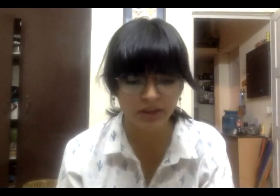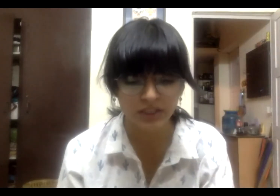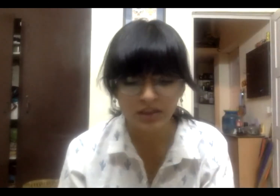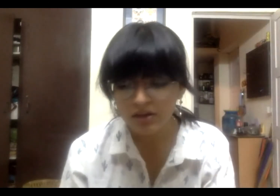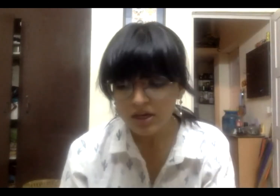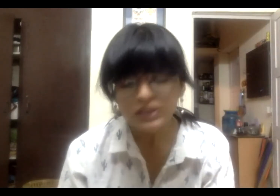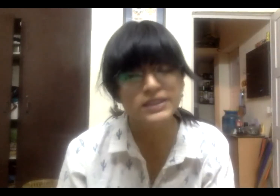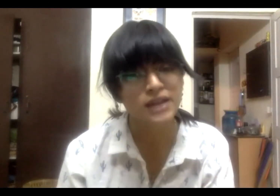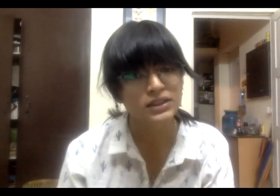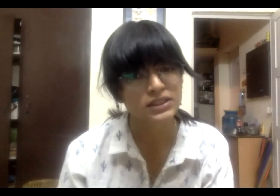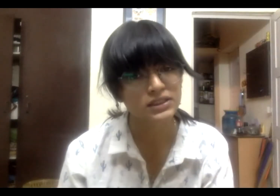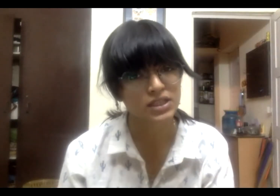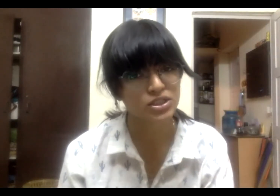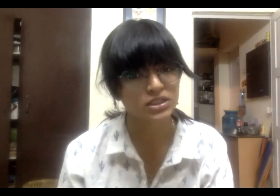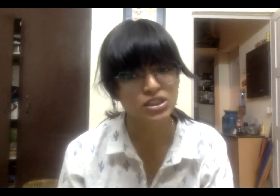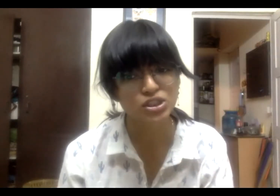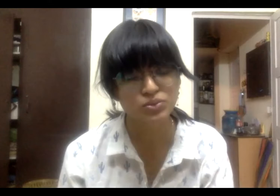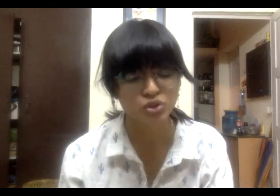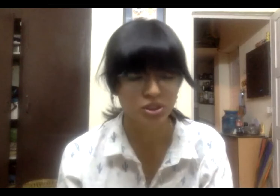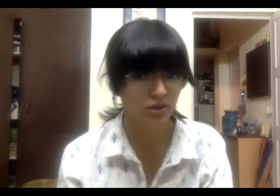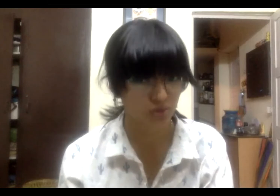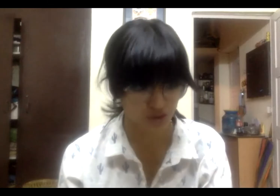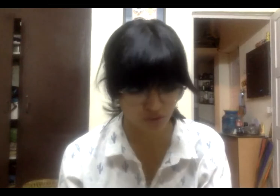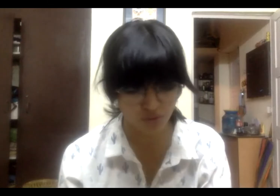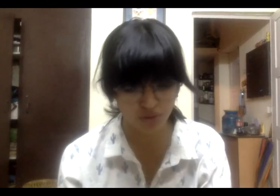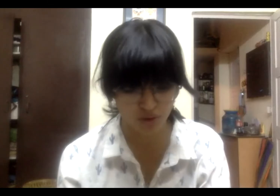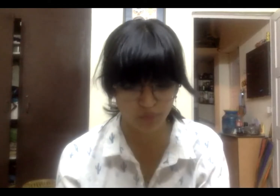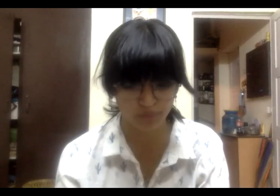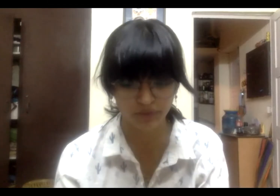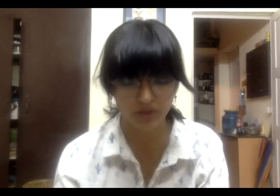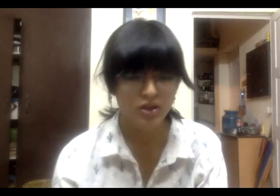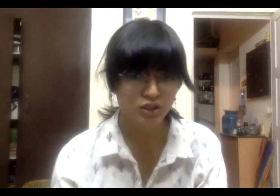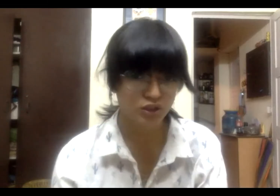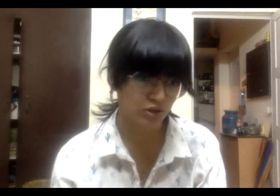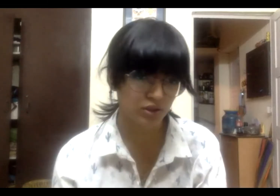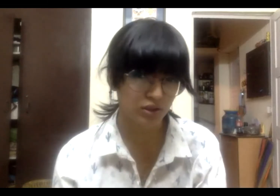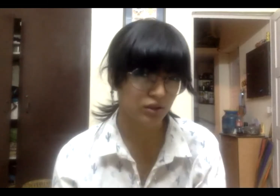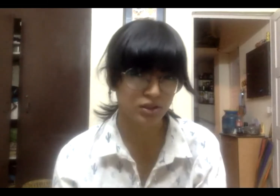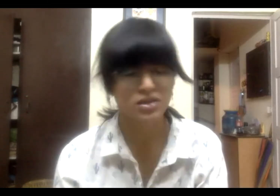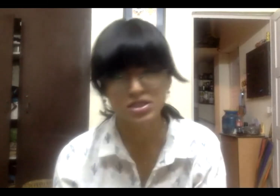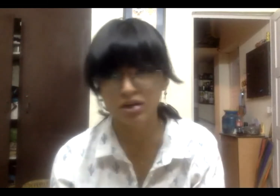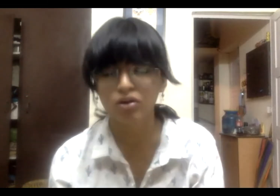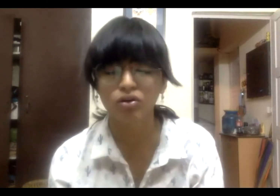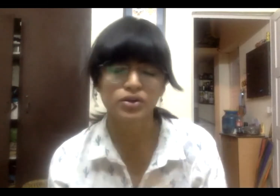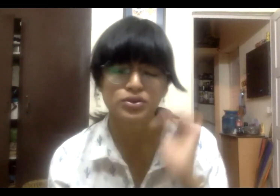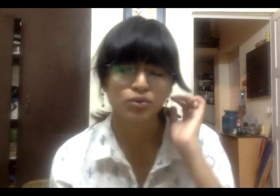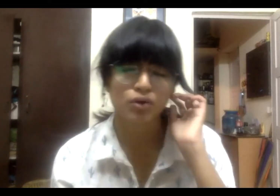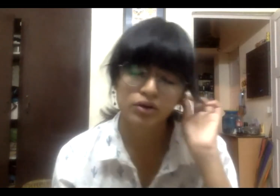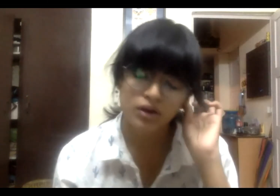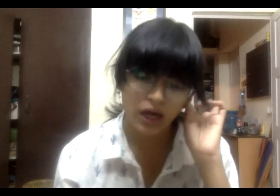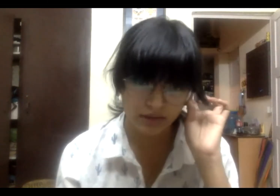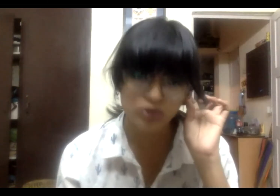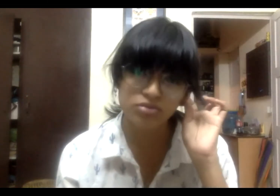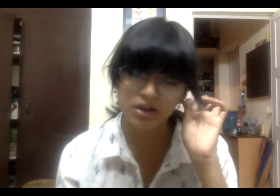Peel painting. These youngsters that she teach, which includes her own daughter, her sons-in-law, and so